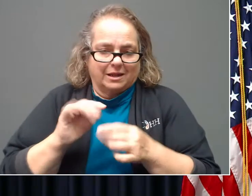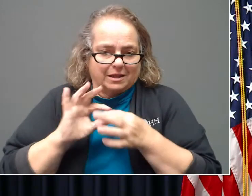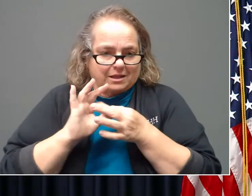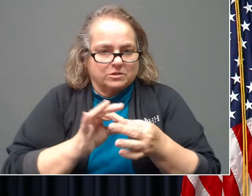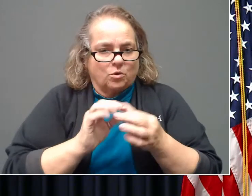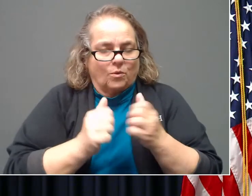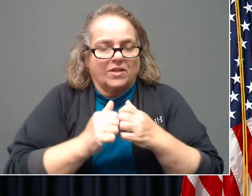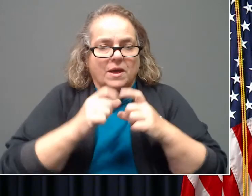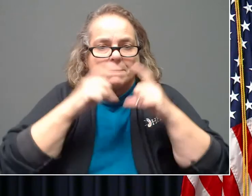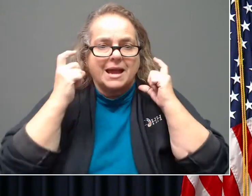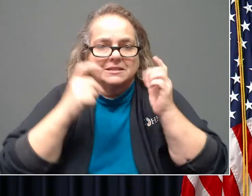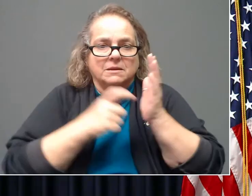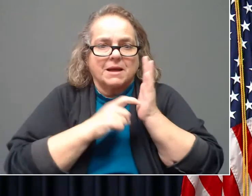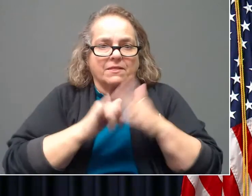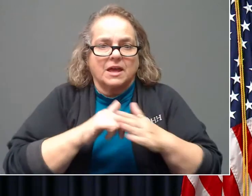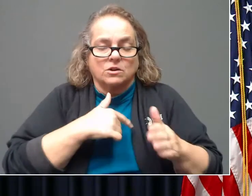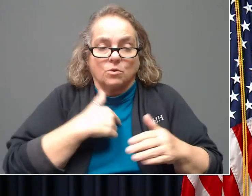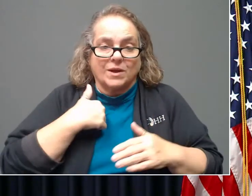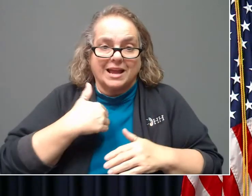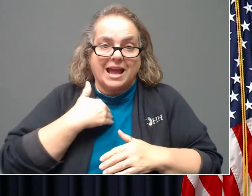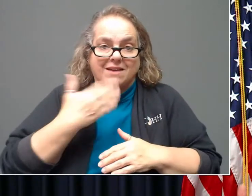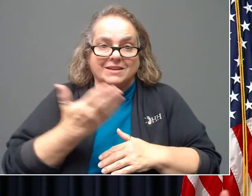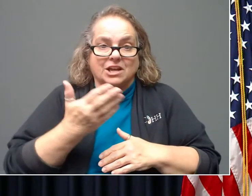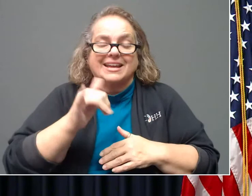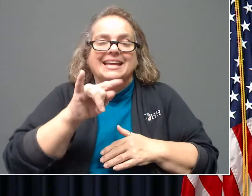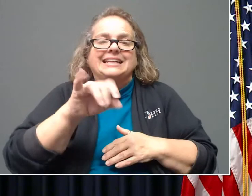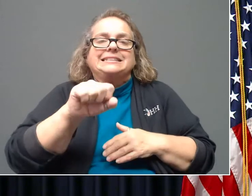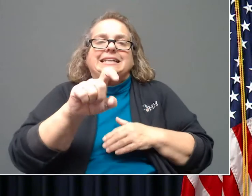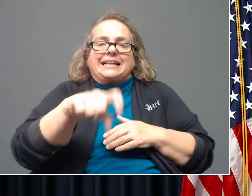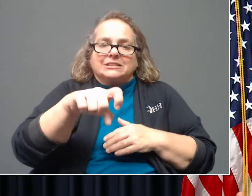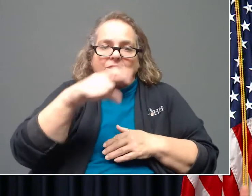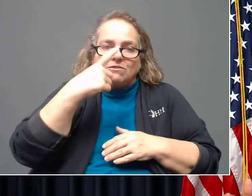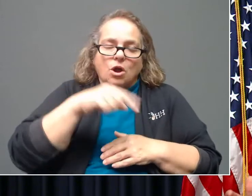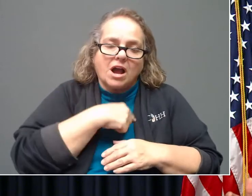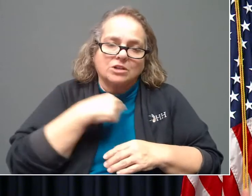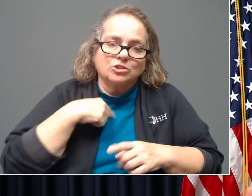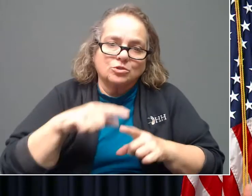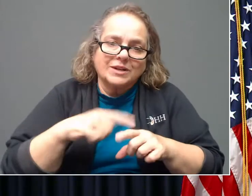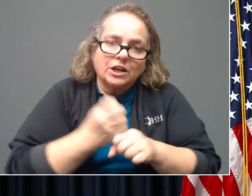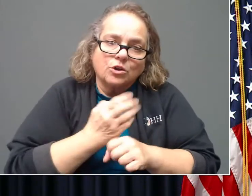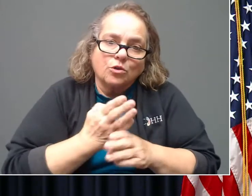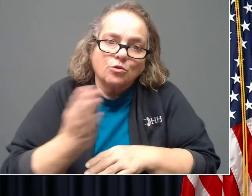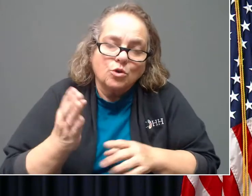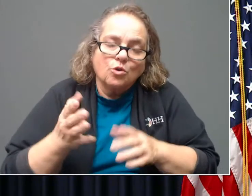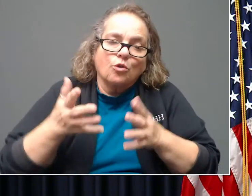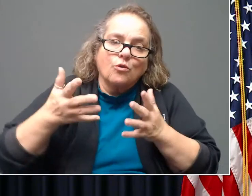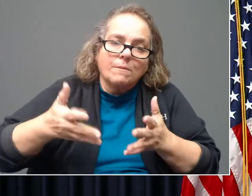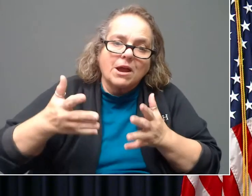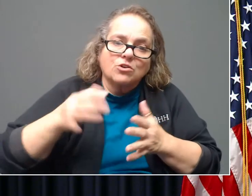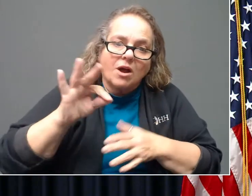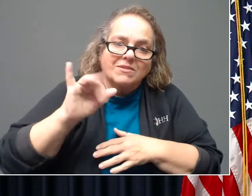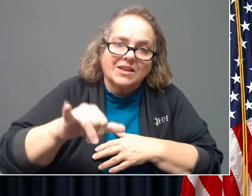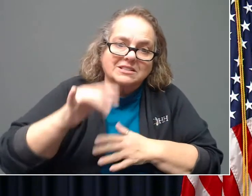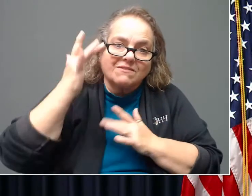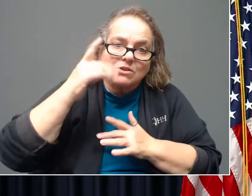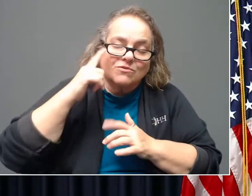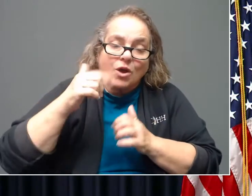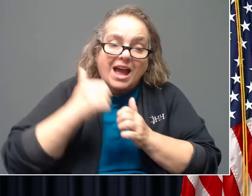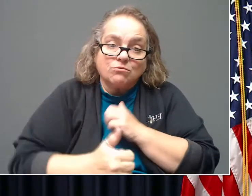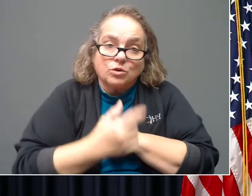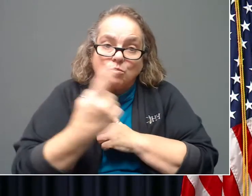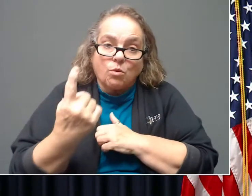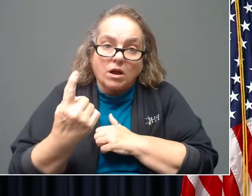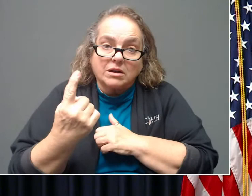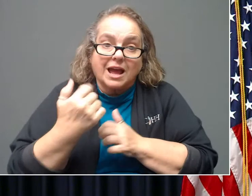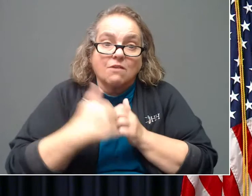we have here. It's absolutely necessary for us to get through the remainder of this virus for everybody to wear a